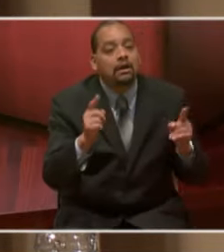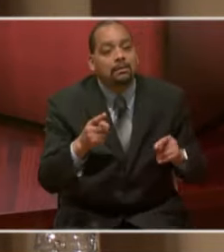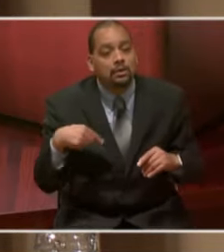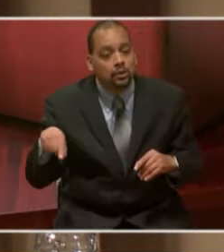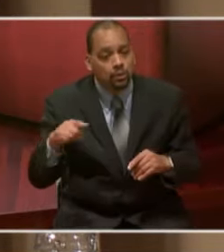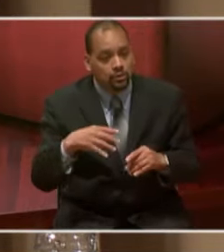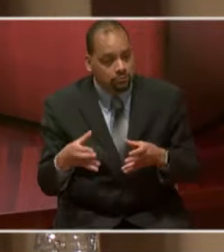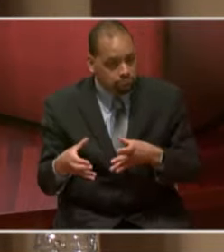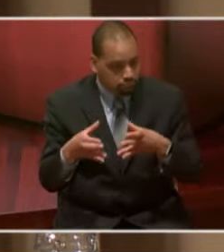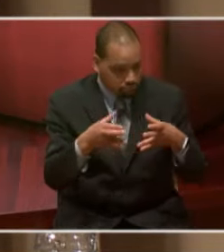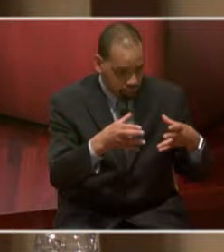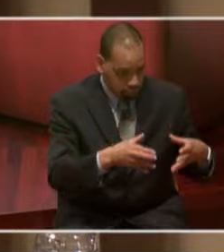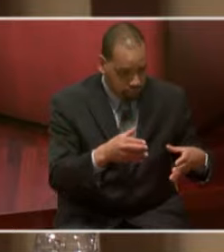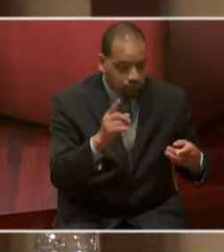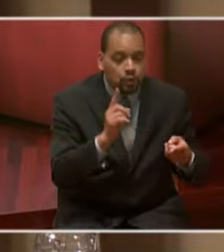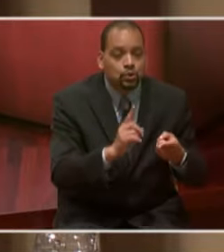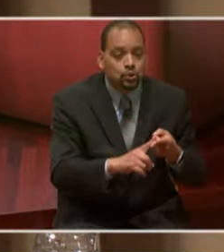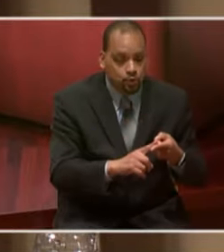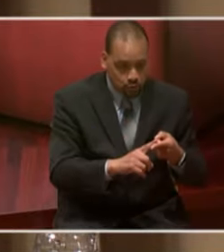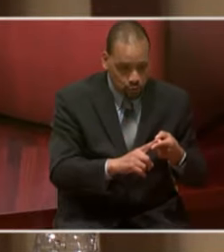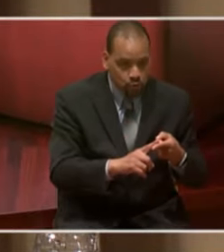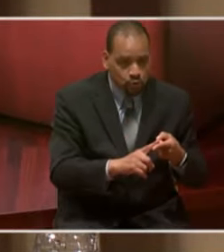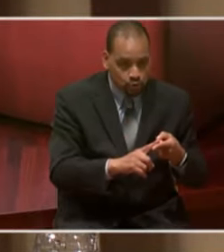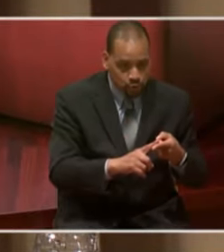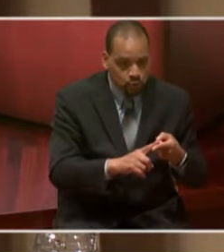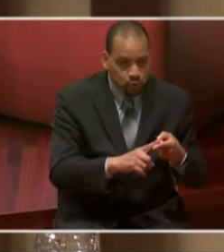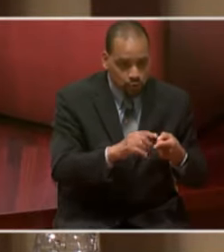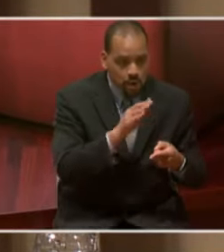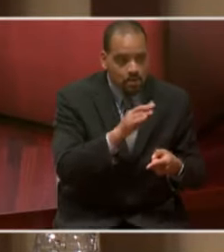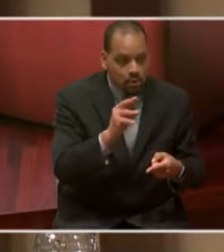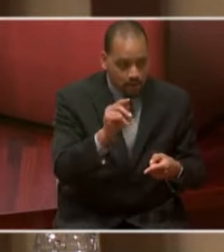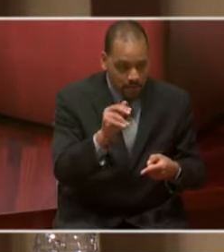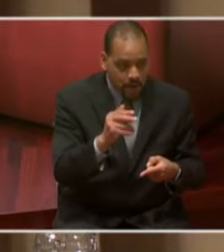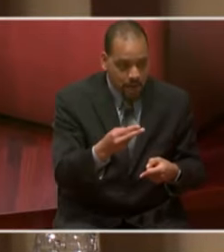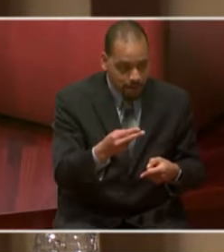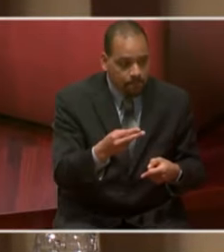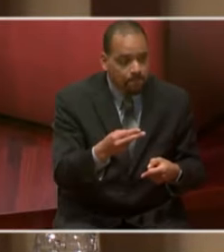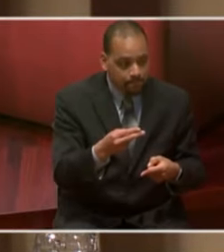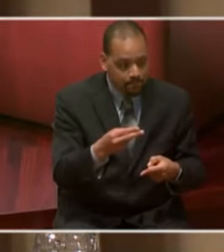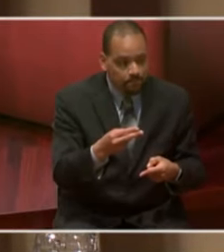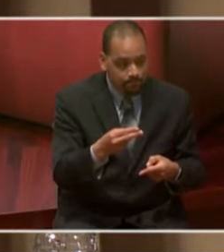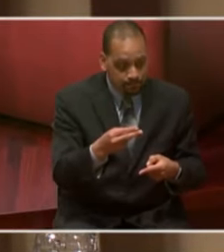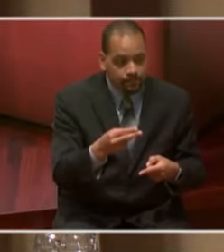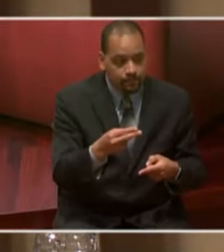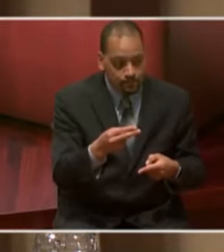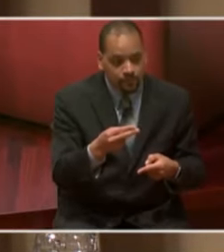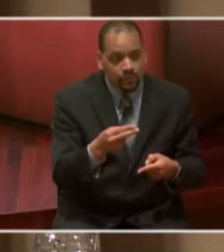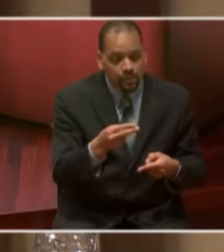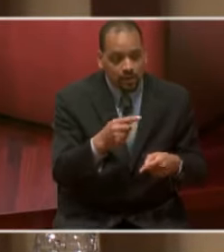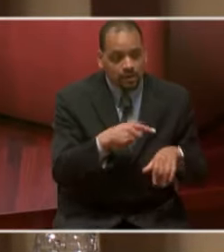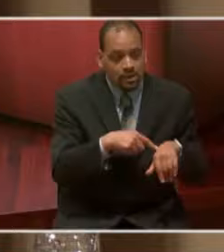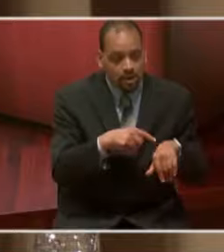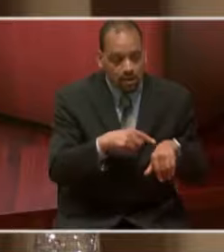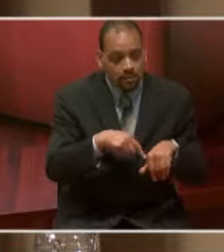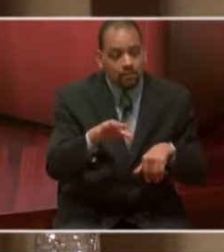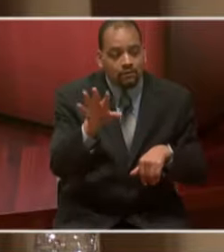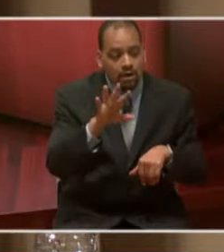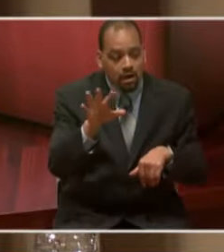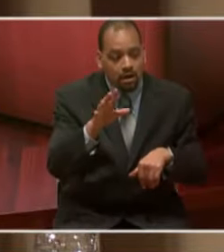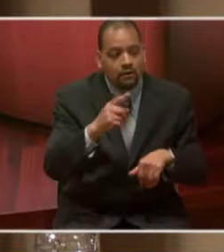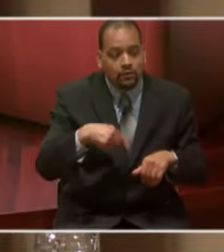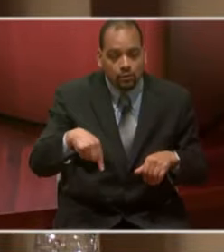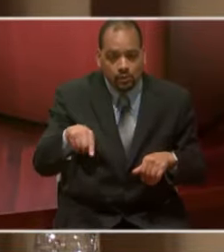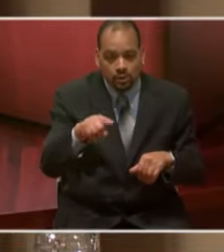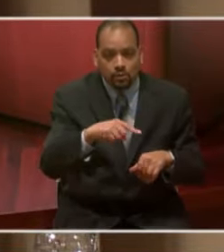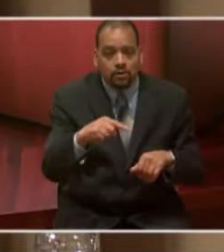members of the press, destroying their cameras, their pad. During those days, the TV people had those old big cameras on their